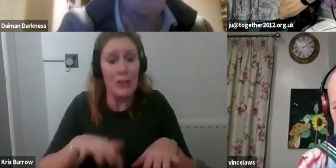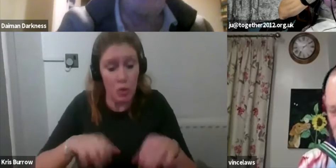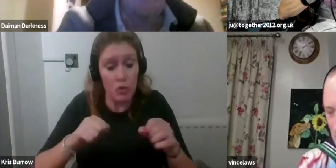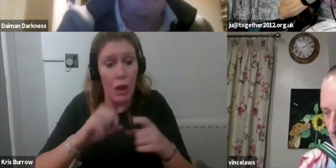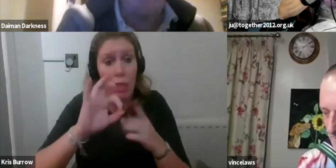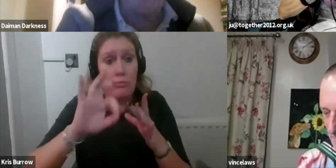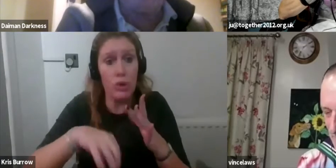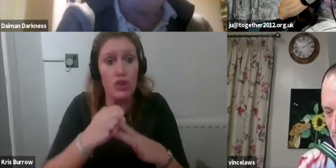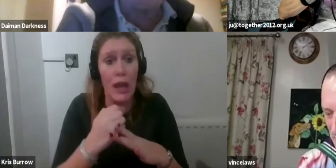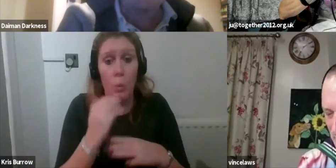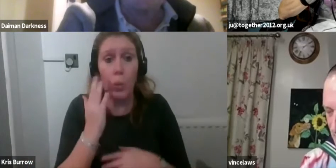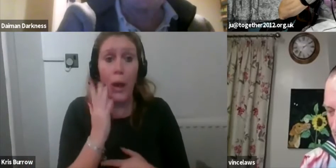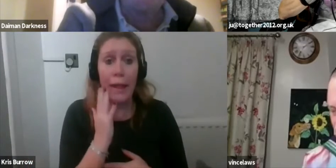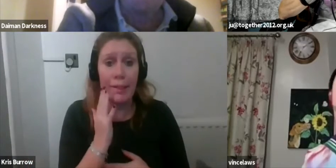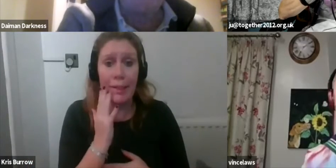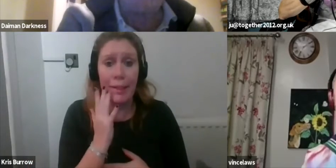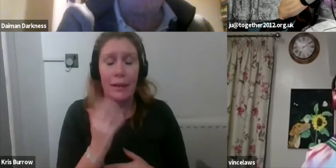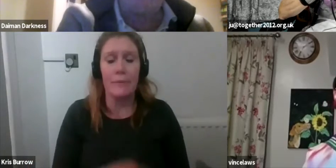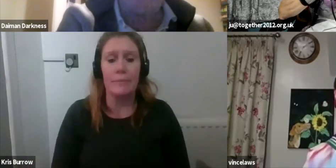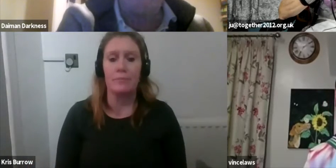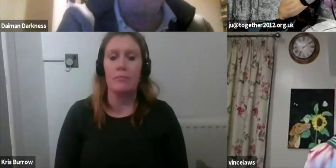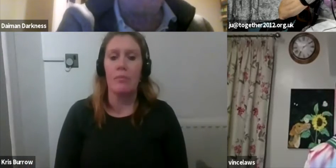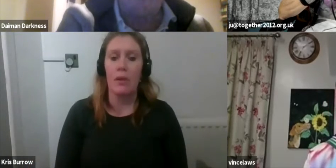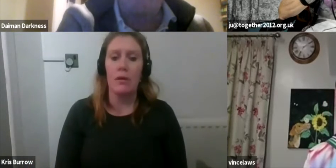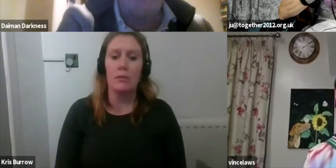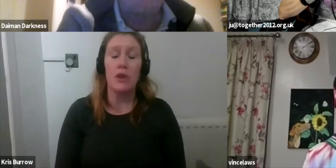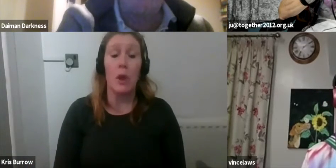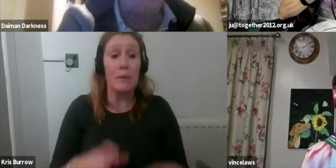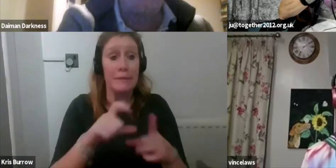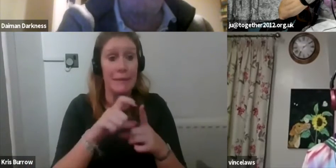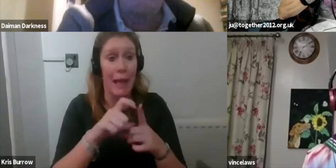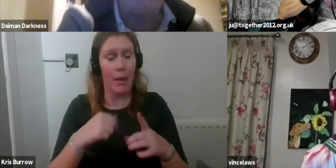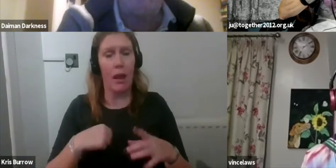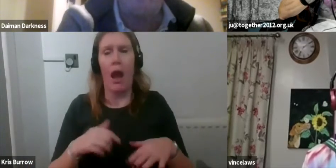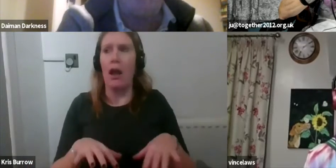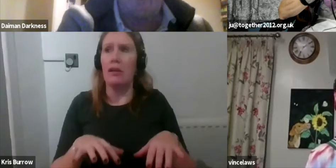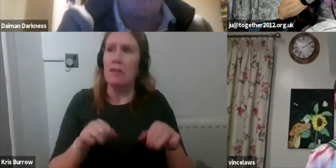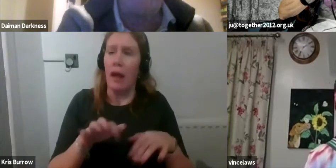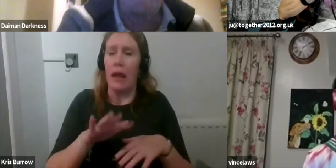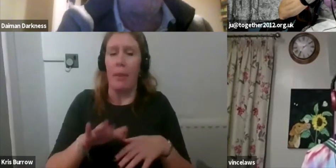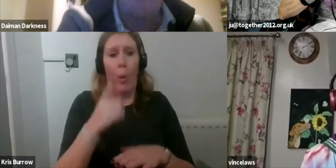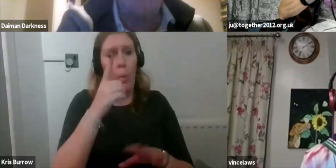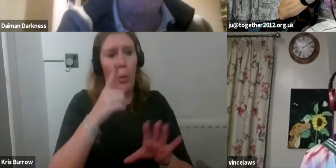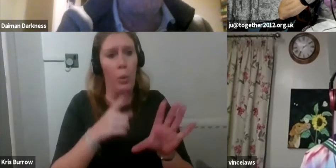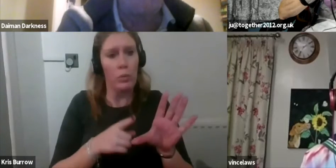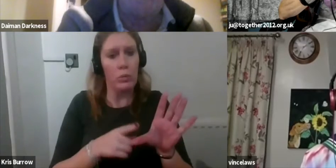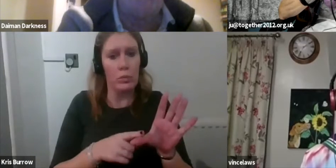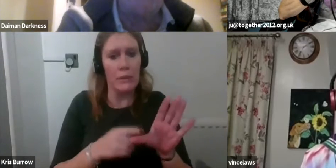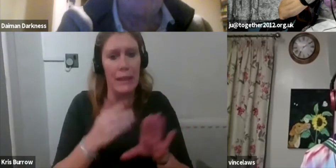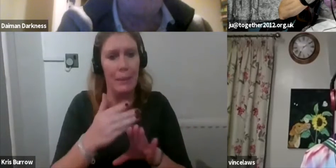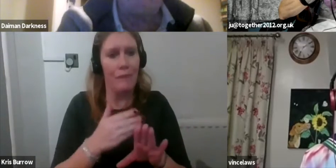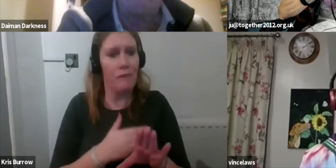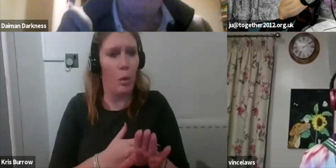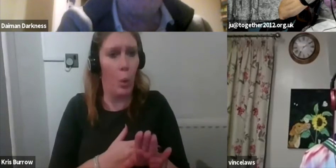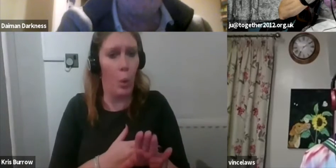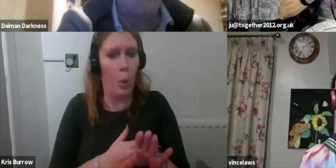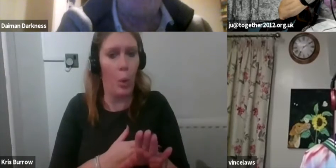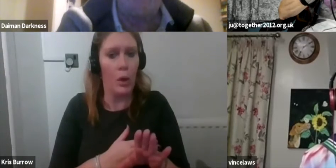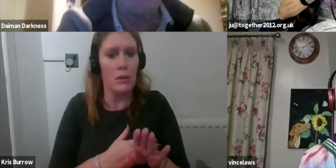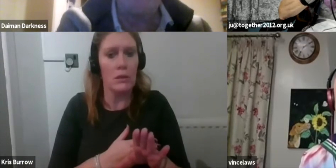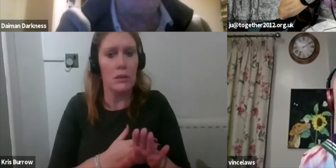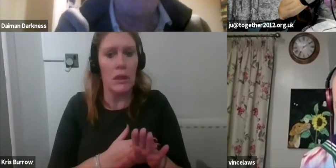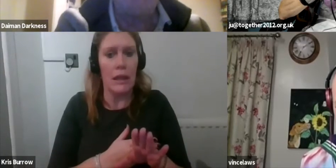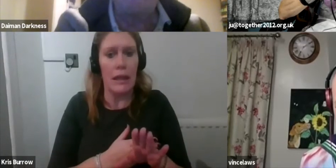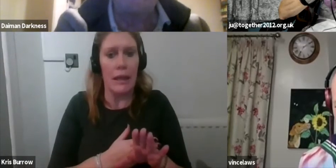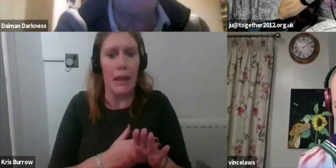project? Yes, I started about a year before. I'd had some